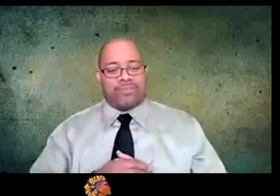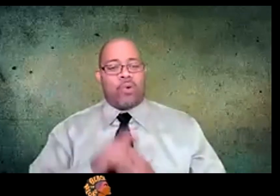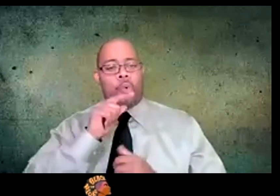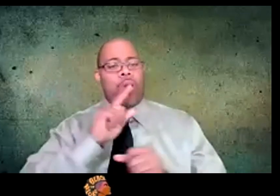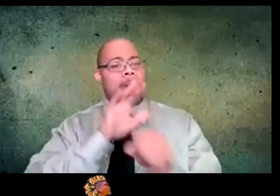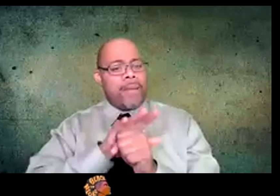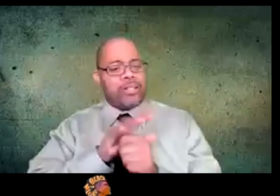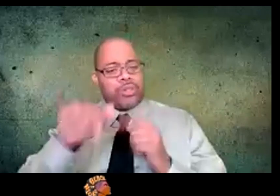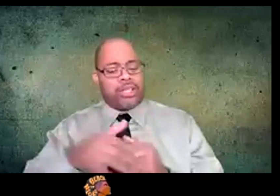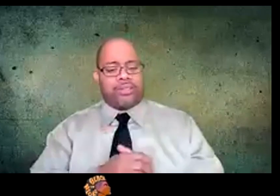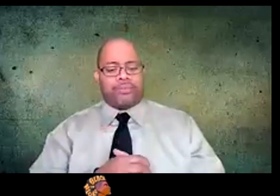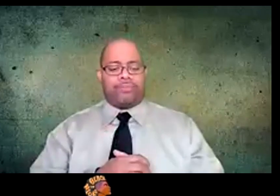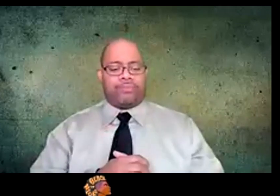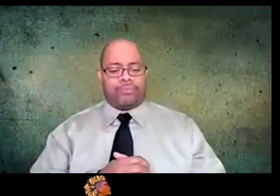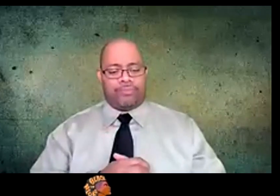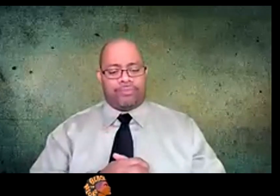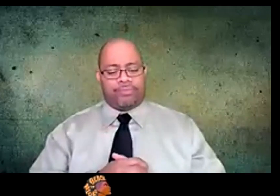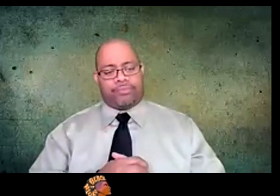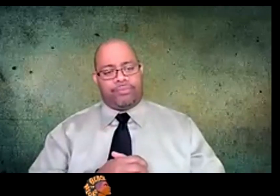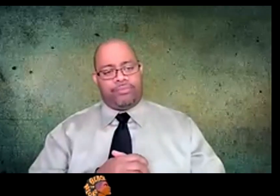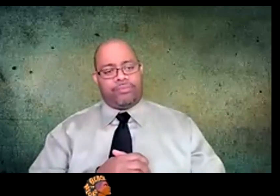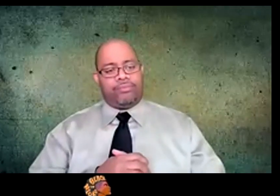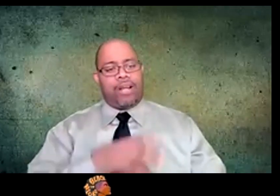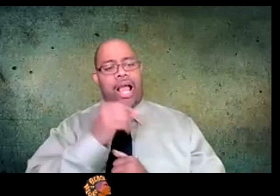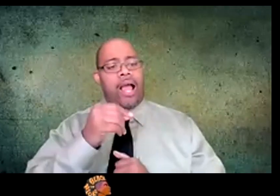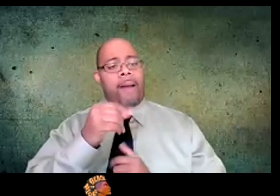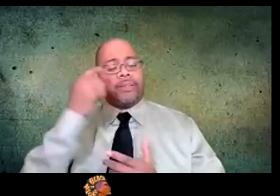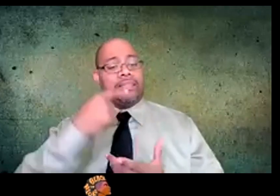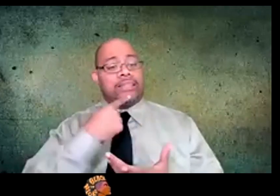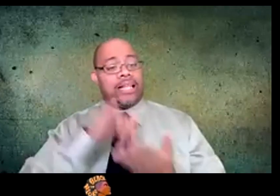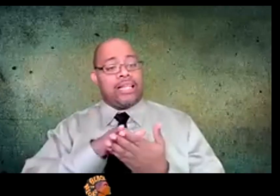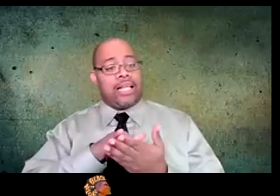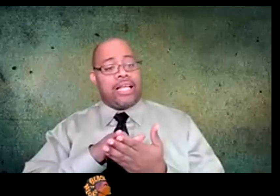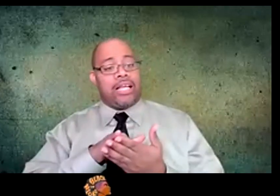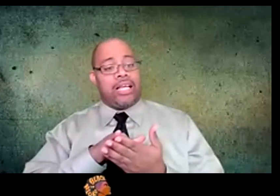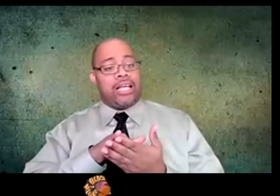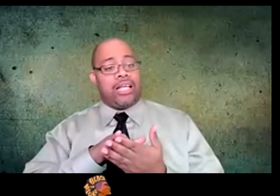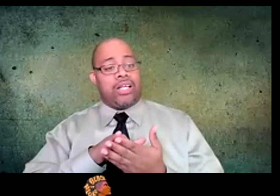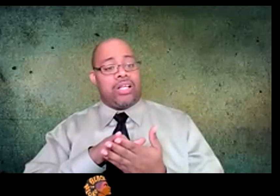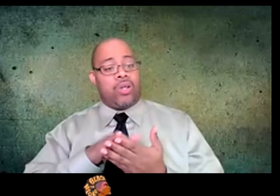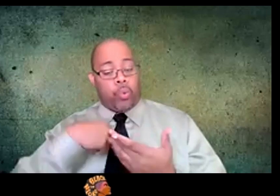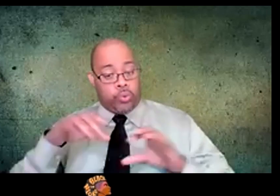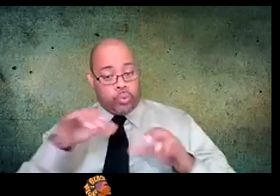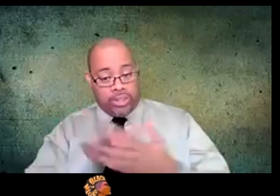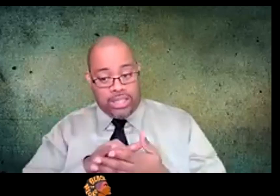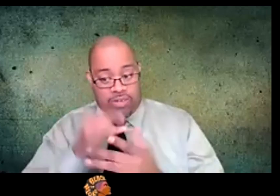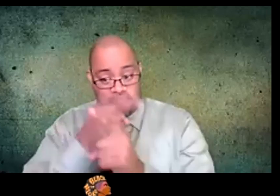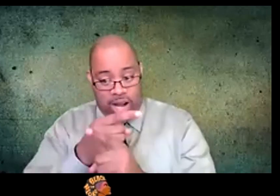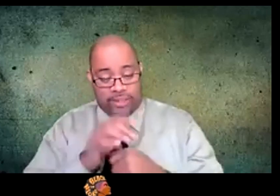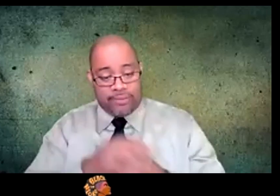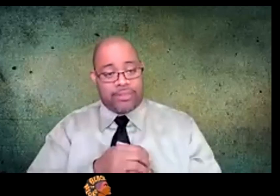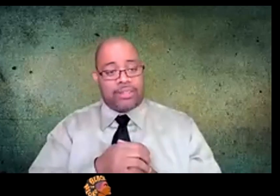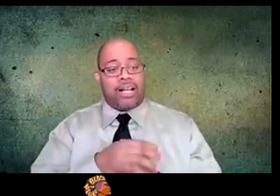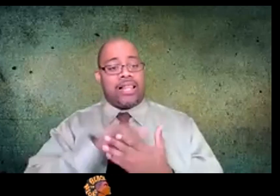to this. And because to say that we're doing it right and that